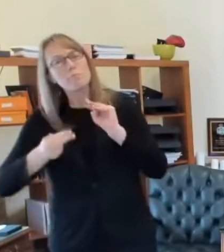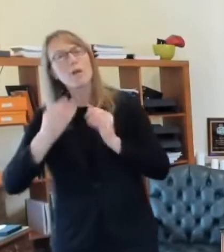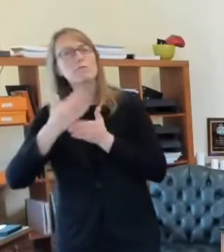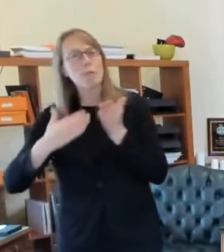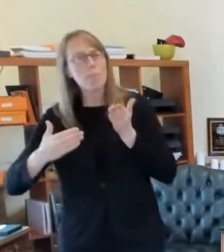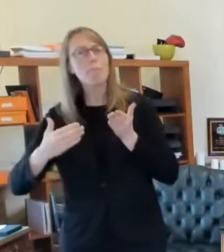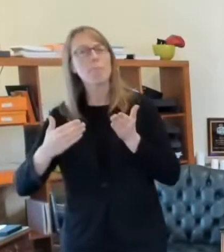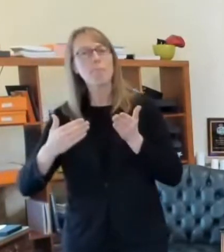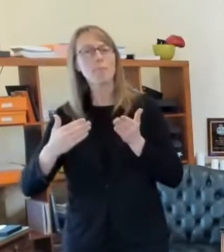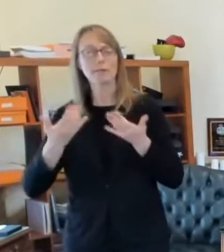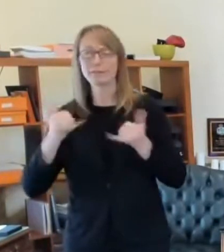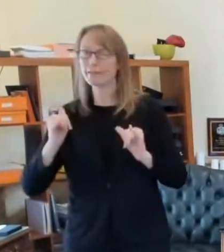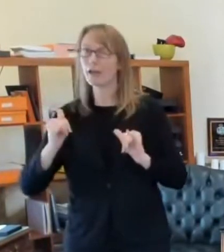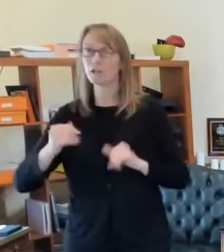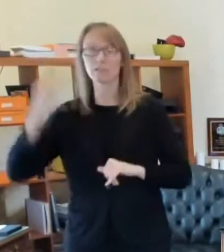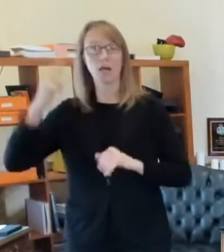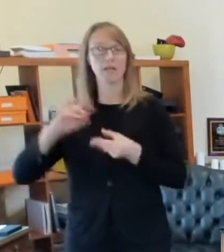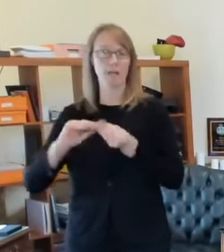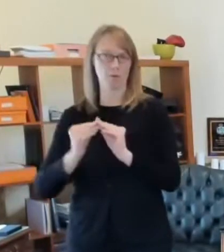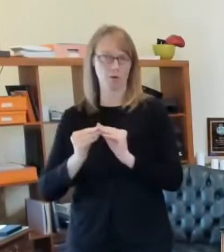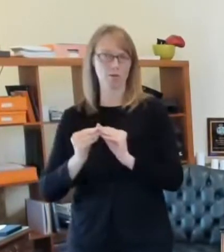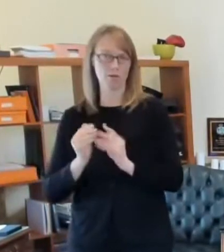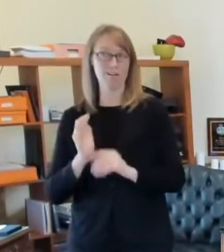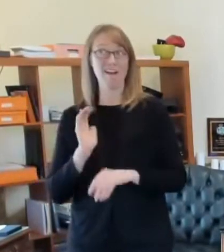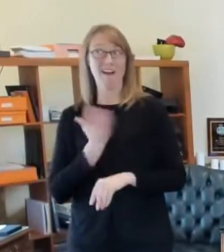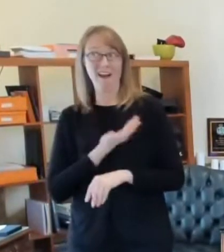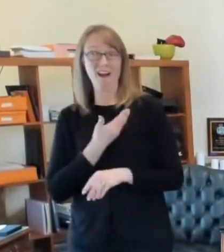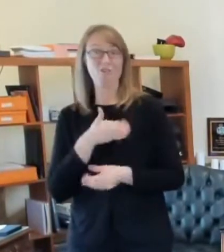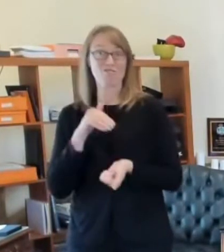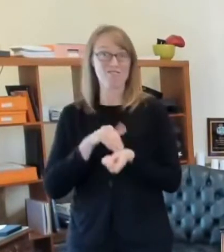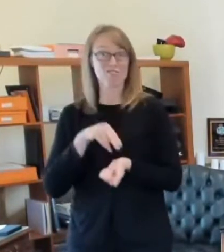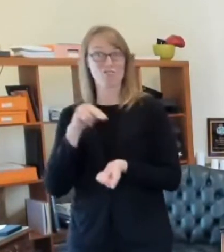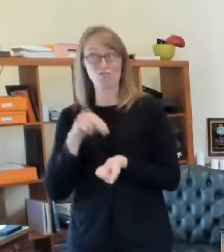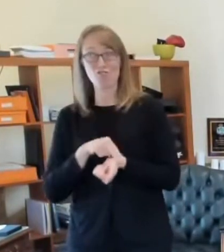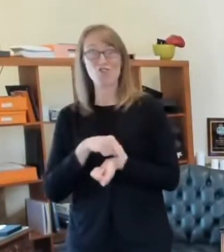hospital staffs are still being